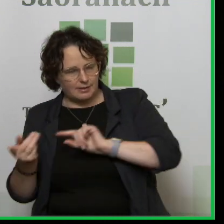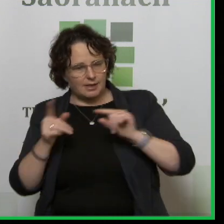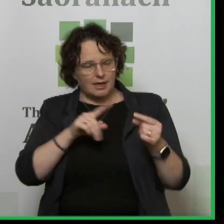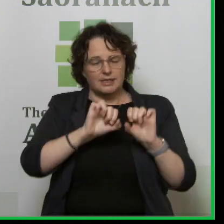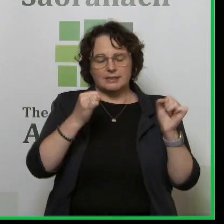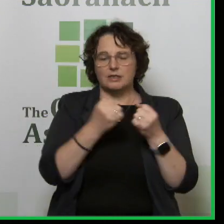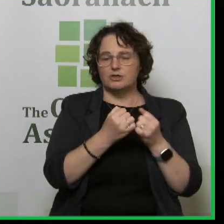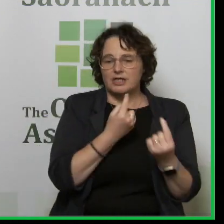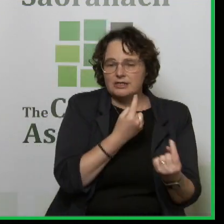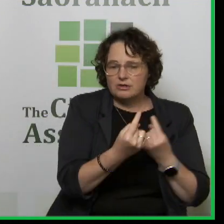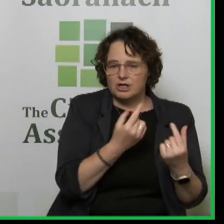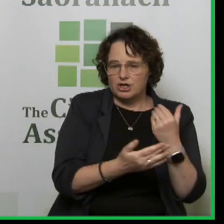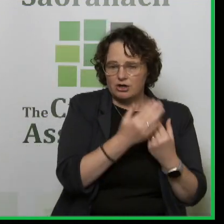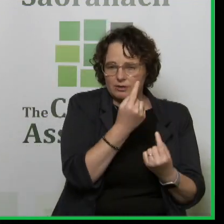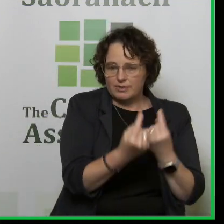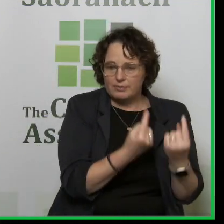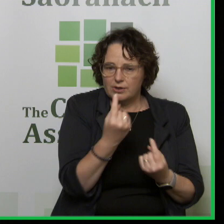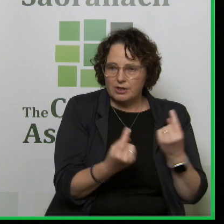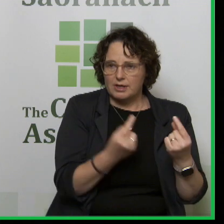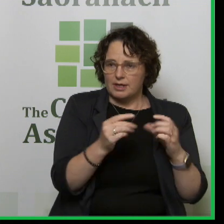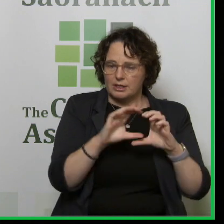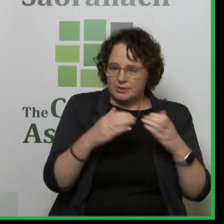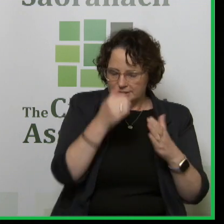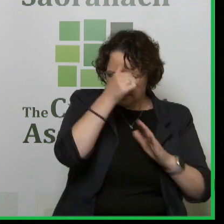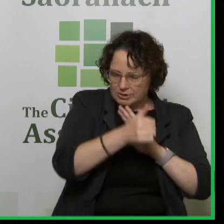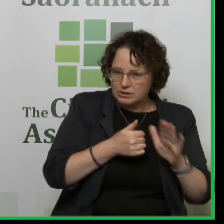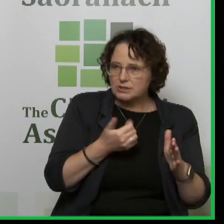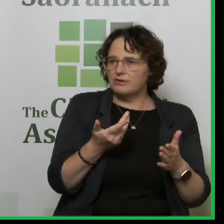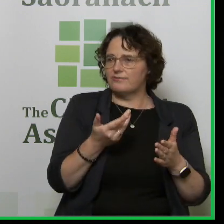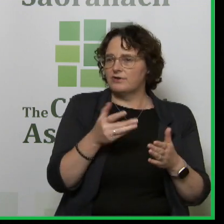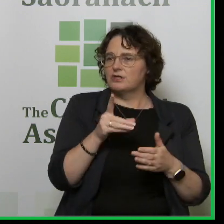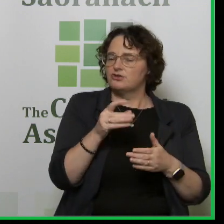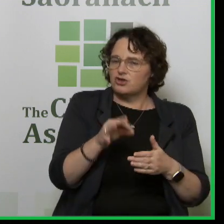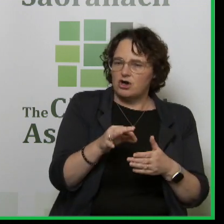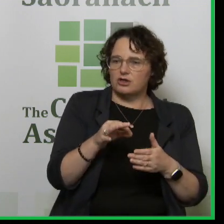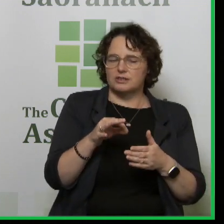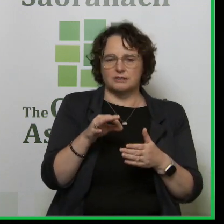interaction with young people and adults and communities who are experiencing drug misuse, the